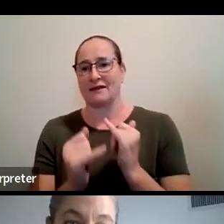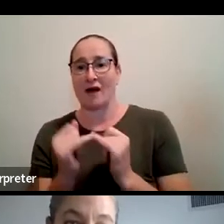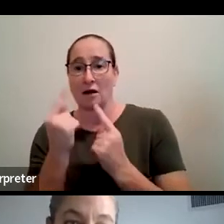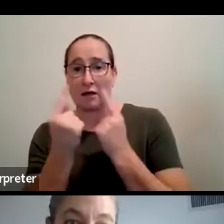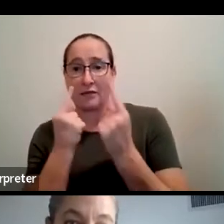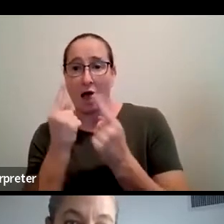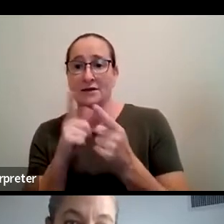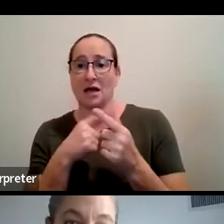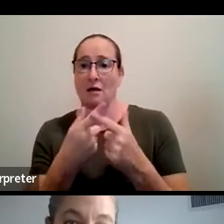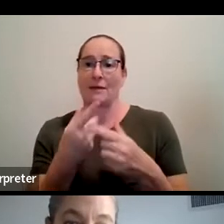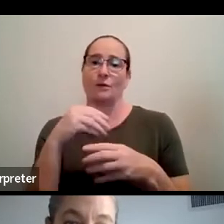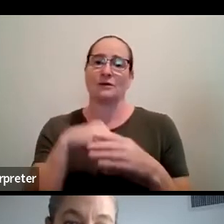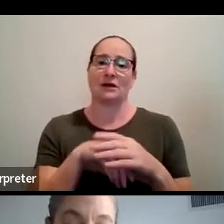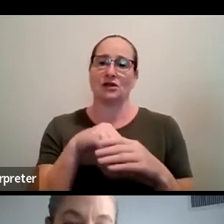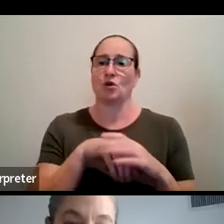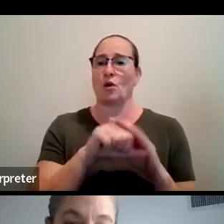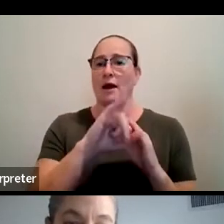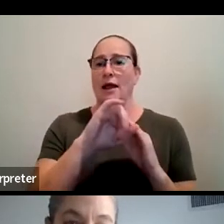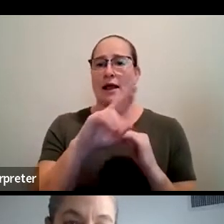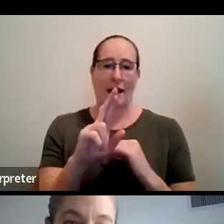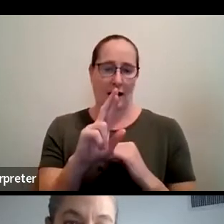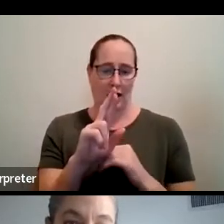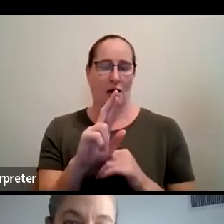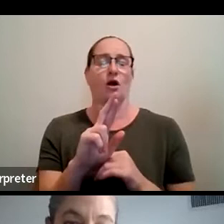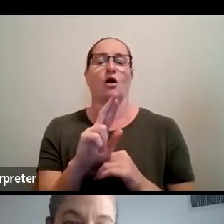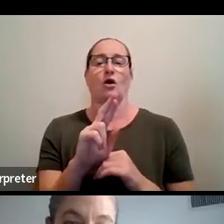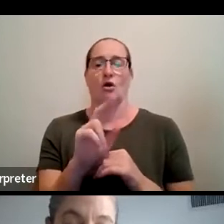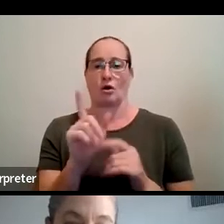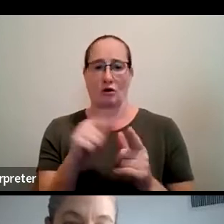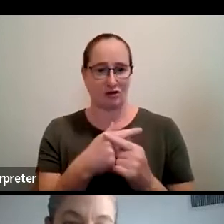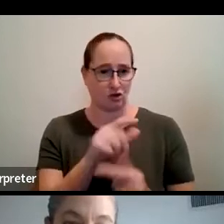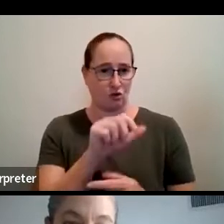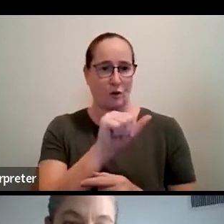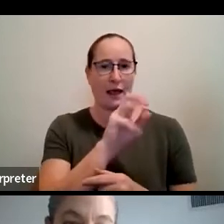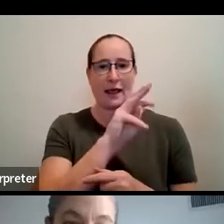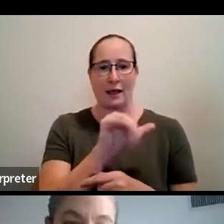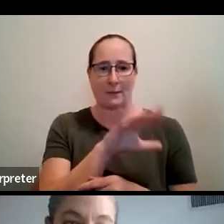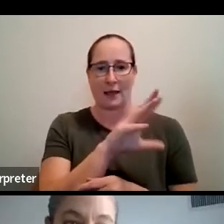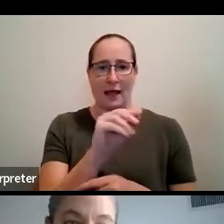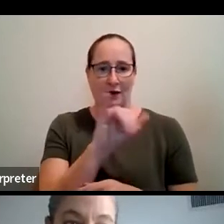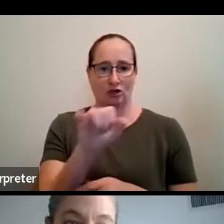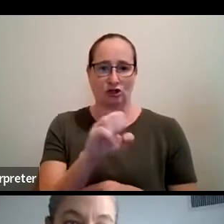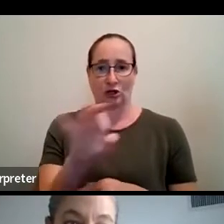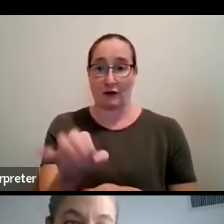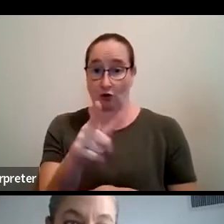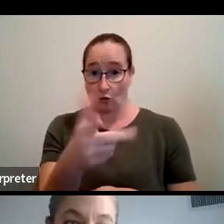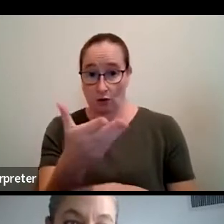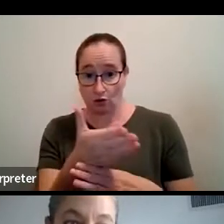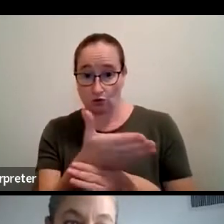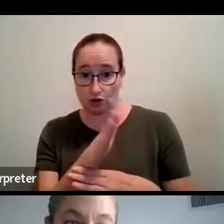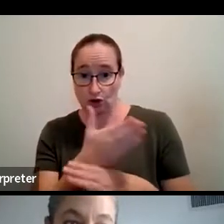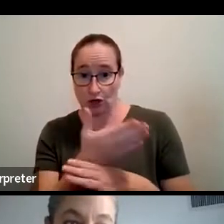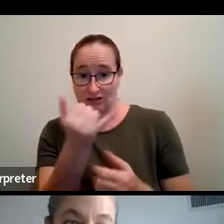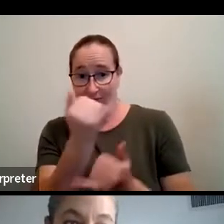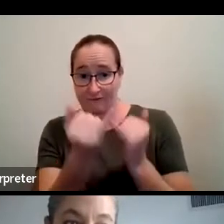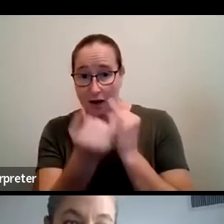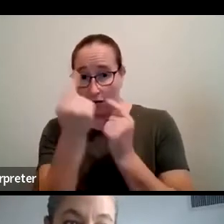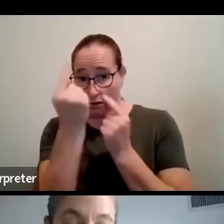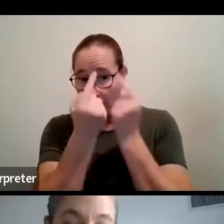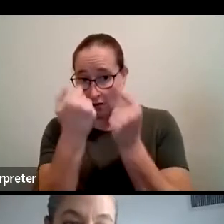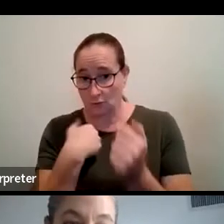about indoor air quality to Amy Lee and Jeff. So do you want to share some final thoughts with